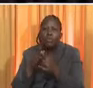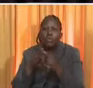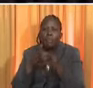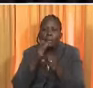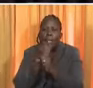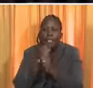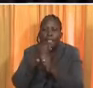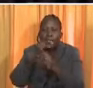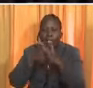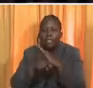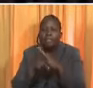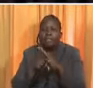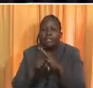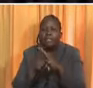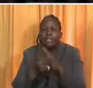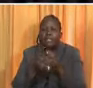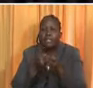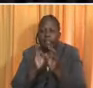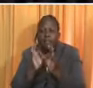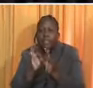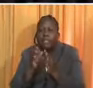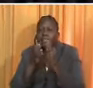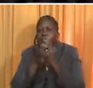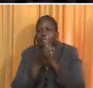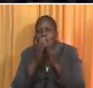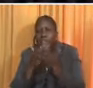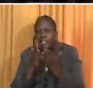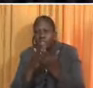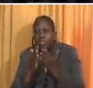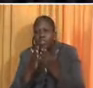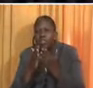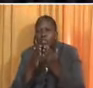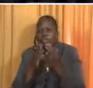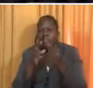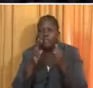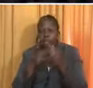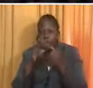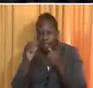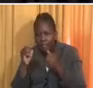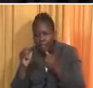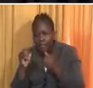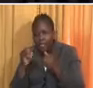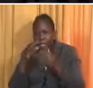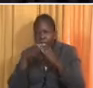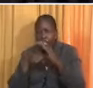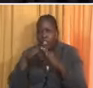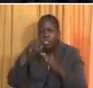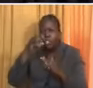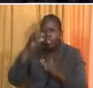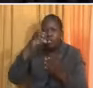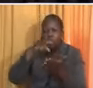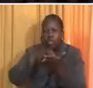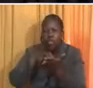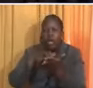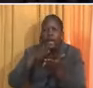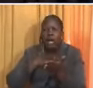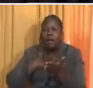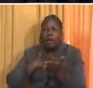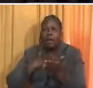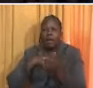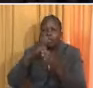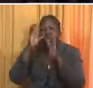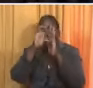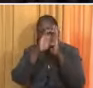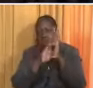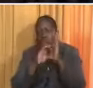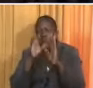interpreting Section 47 of the former Constitution in the Njoya case because at the time our constitutional framework was